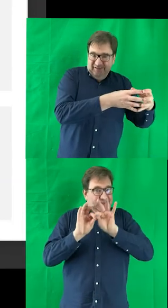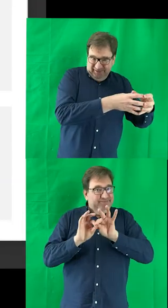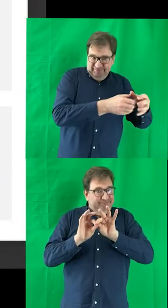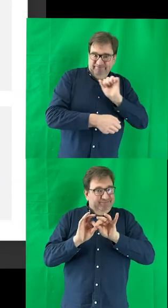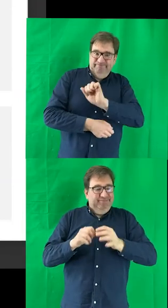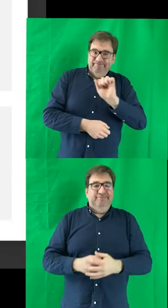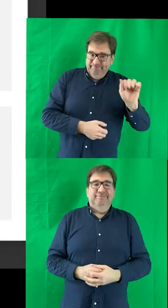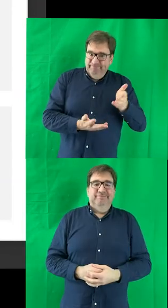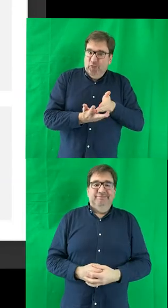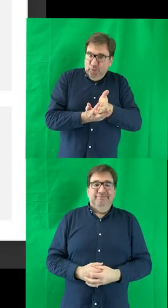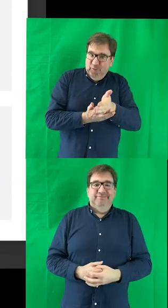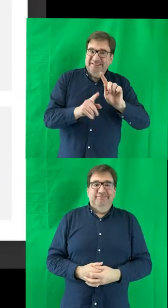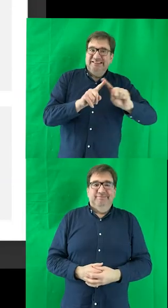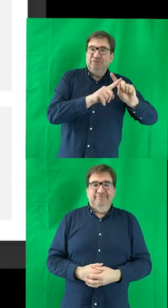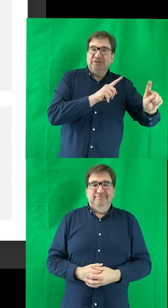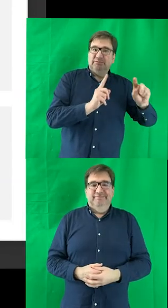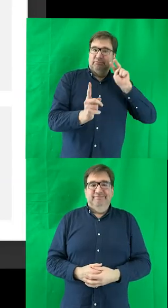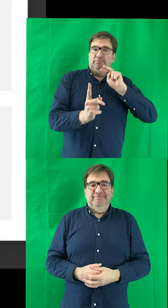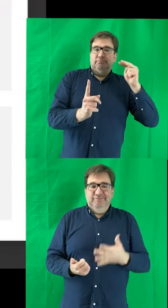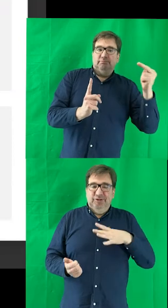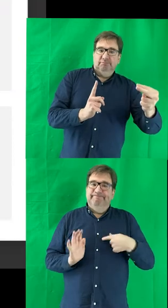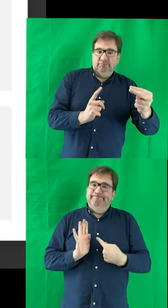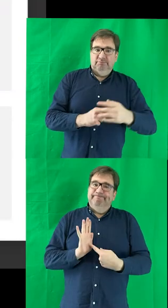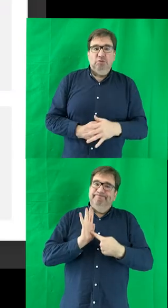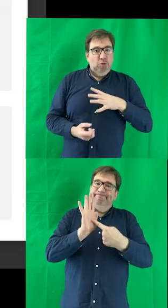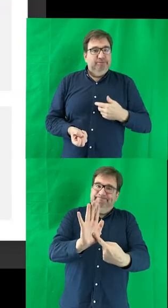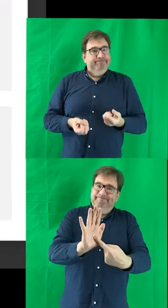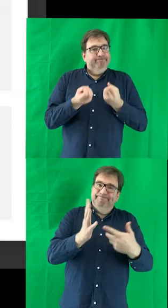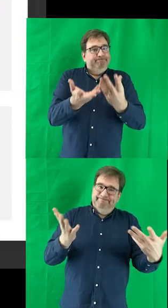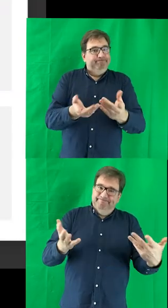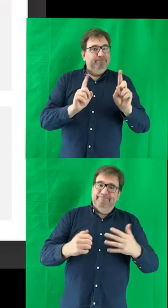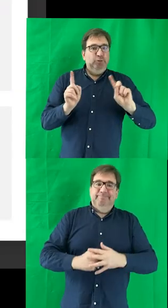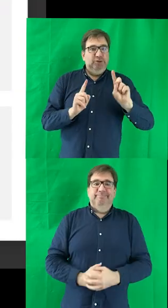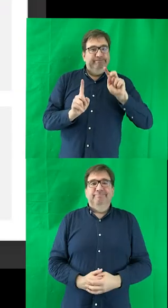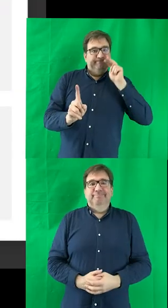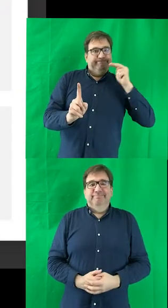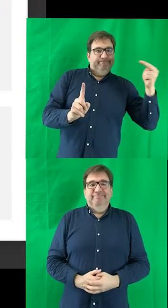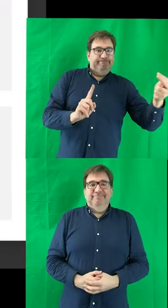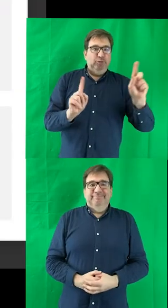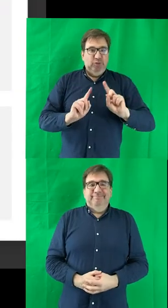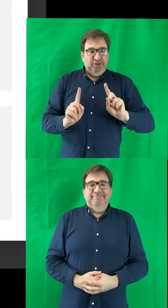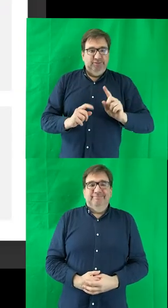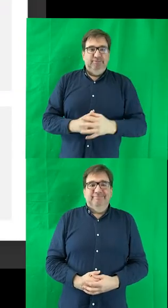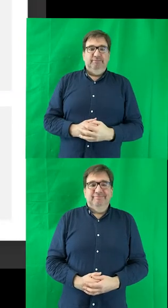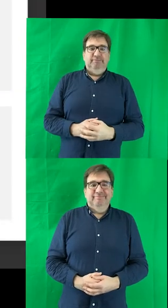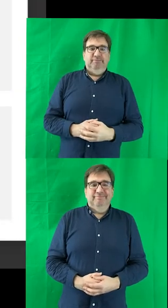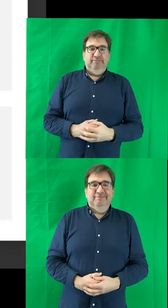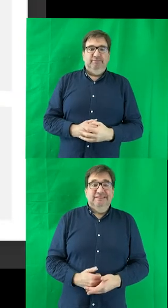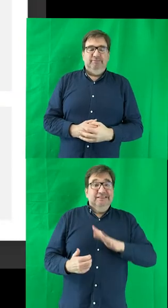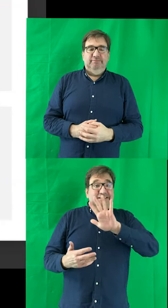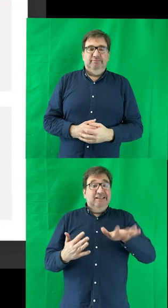sets that we have available along different aspects. And I want to give you an overview of these aspects.